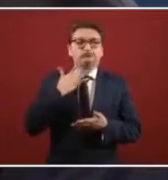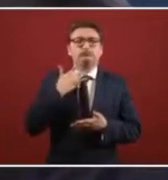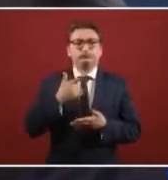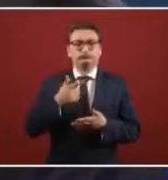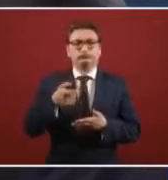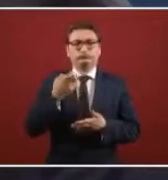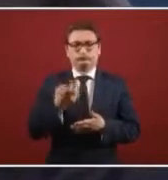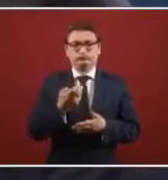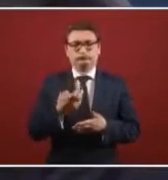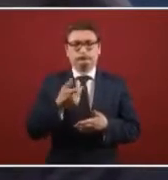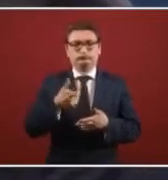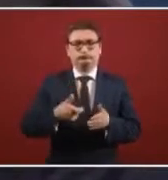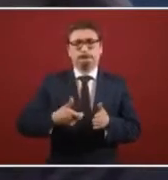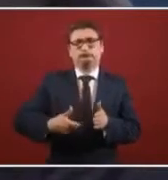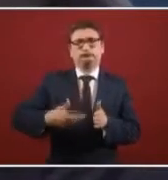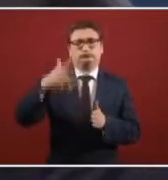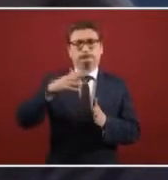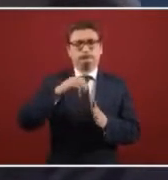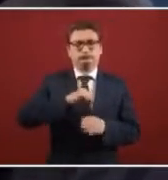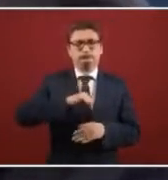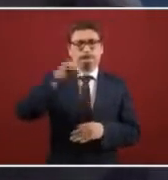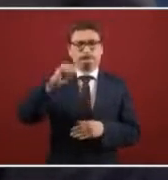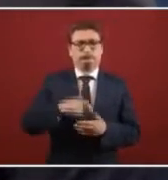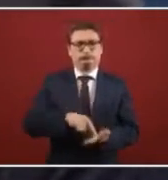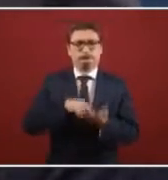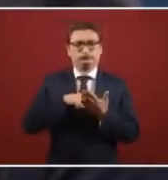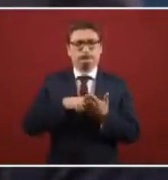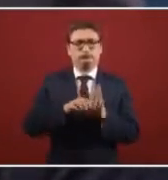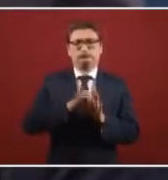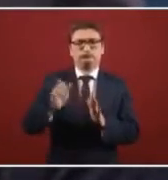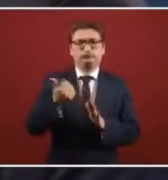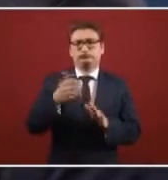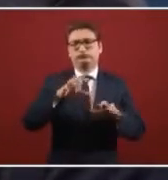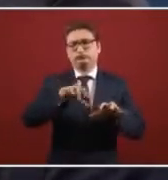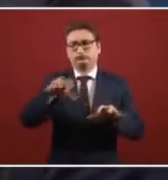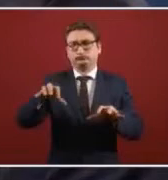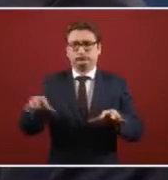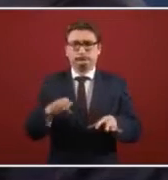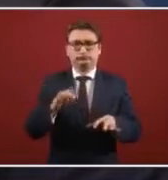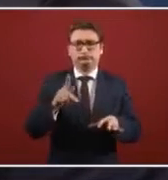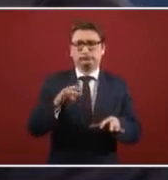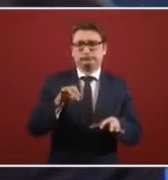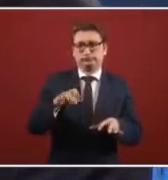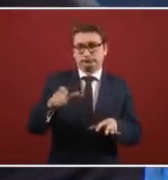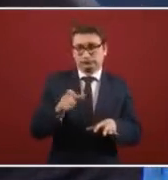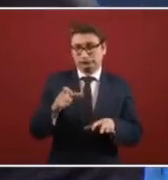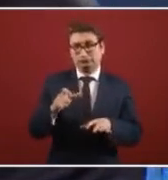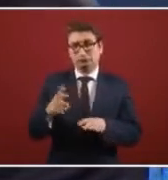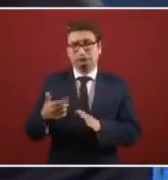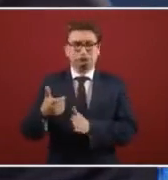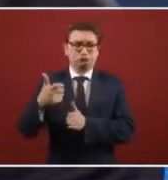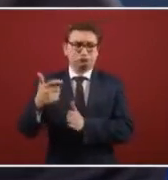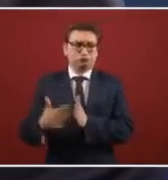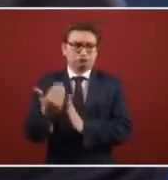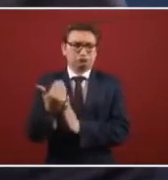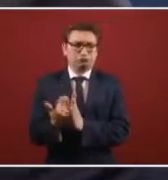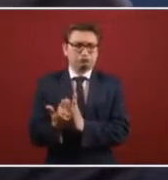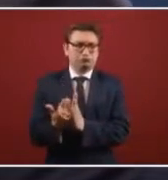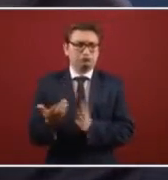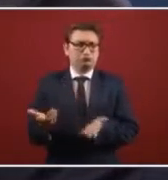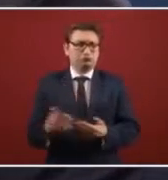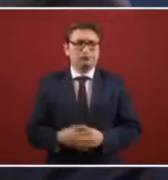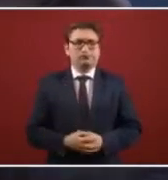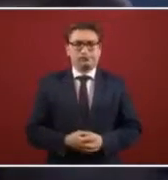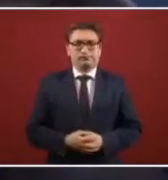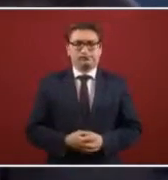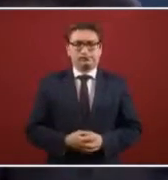que los hace aparecer como los más caros. Dice, tenemos otras que son franquicia Pemex y damos más So they say